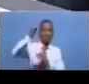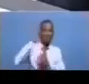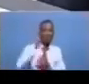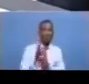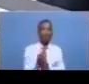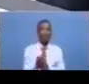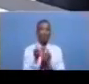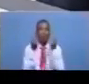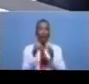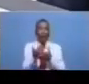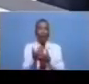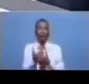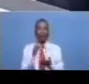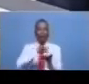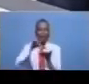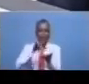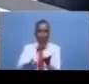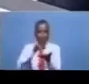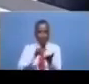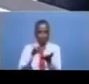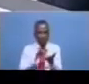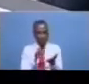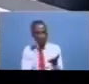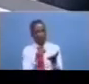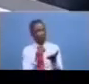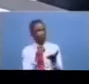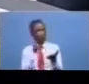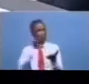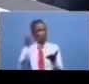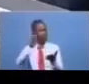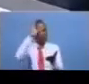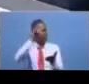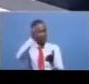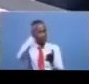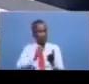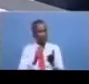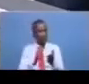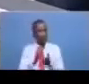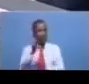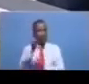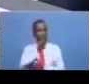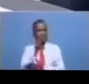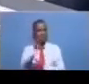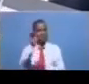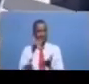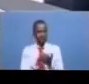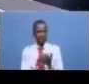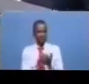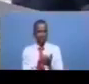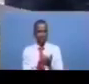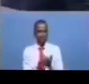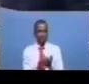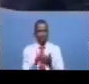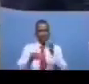took our calculators again and did the calculation. The total votes in Techiman South are 128,018 votes.